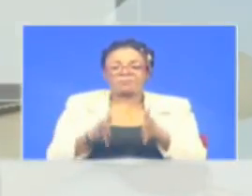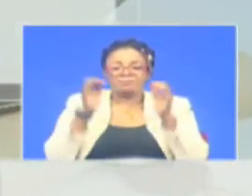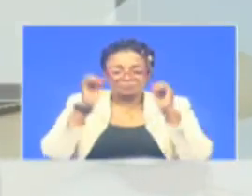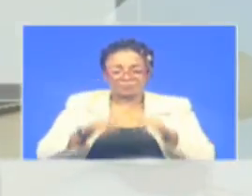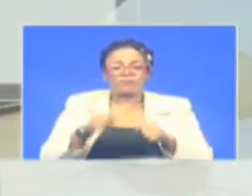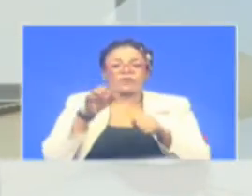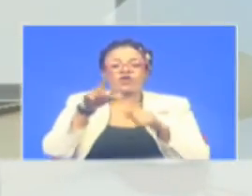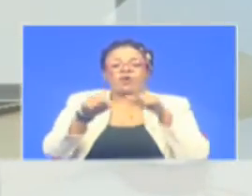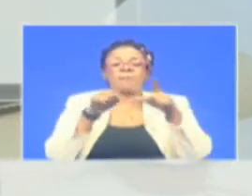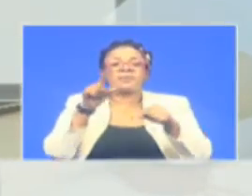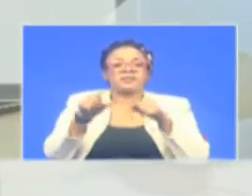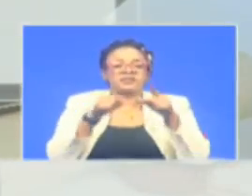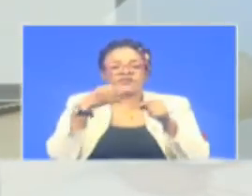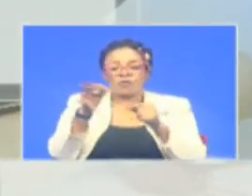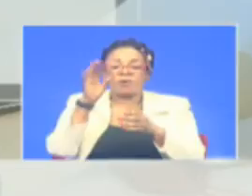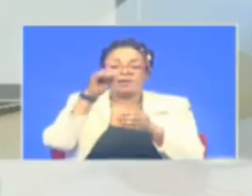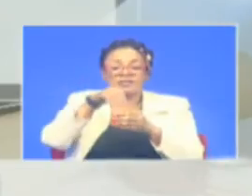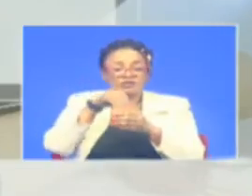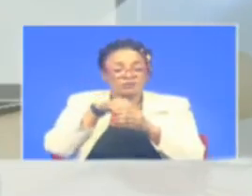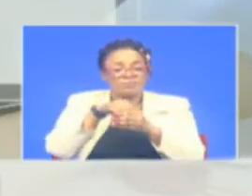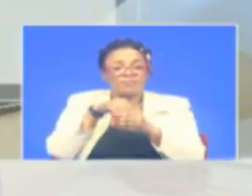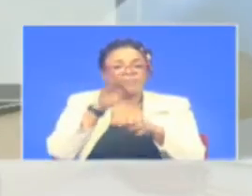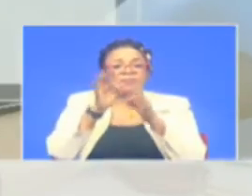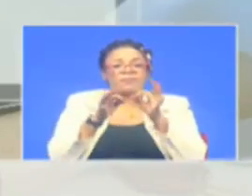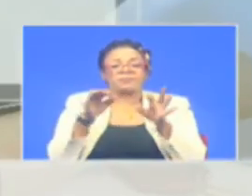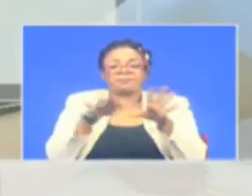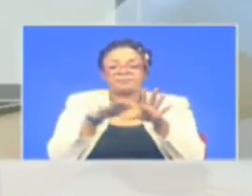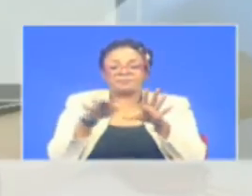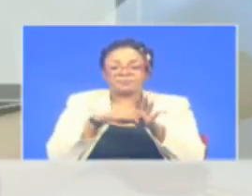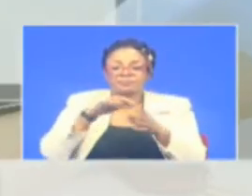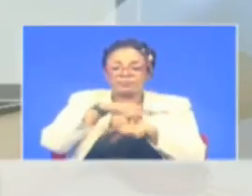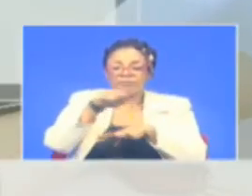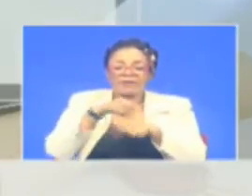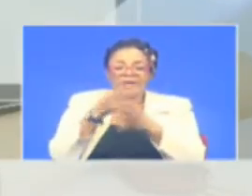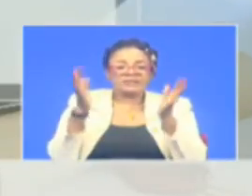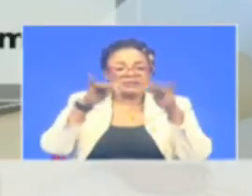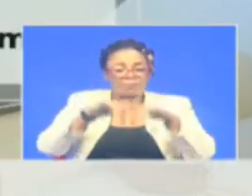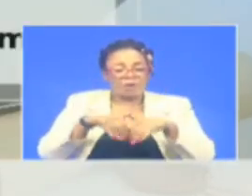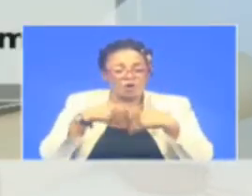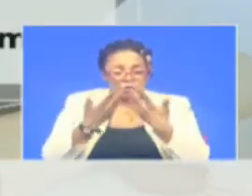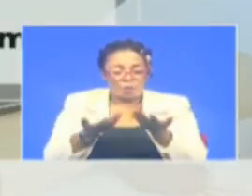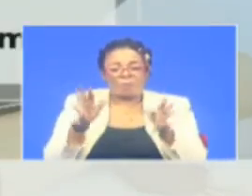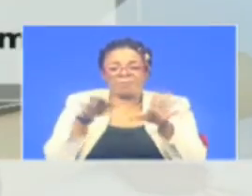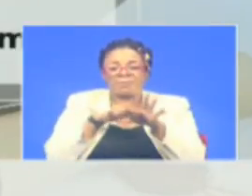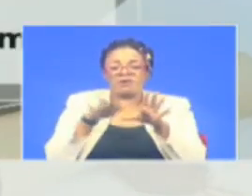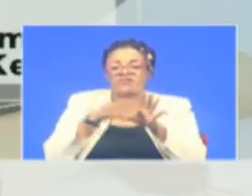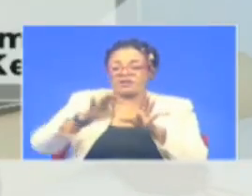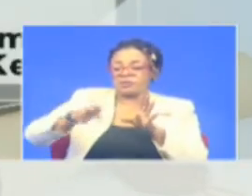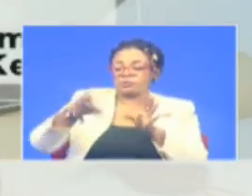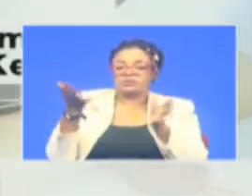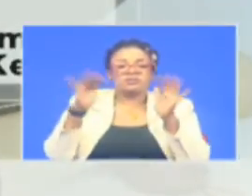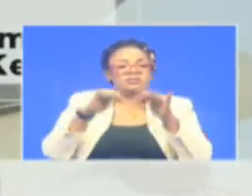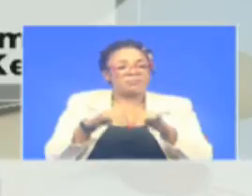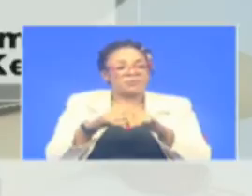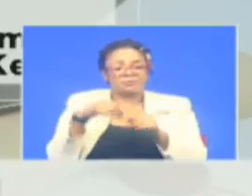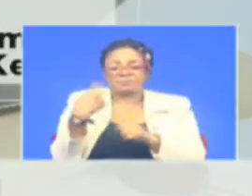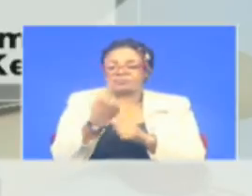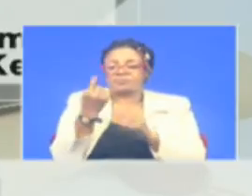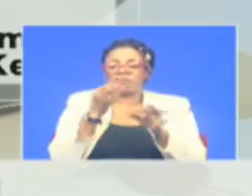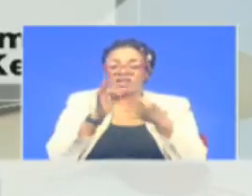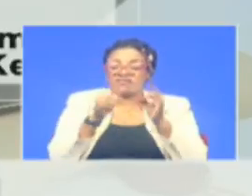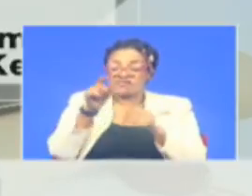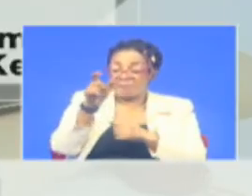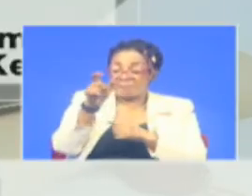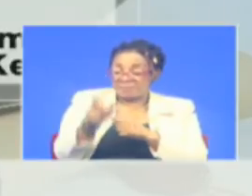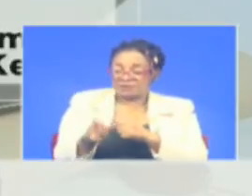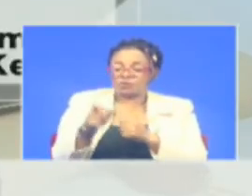candidate for an election, whether as a member of the National Assembly or member of the County Assembly, only if that person